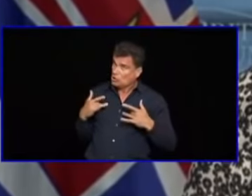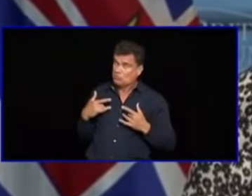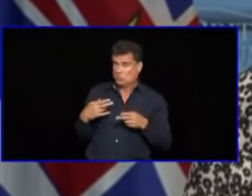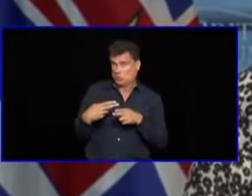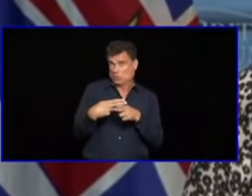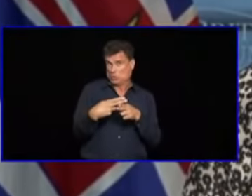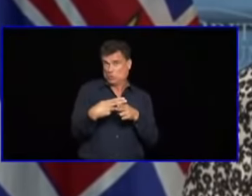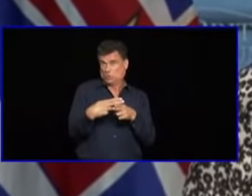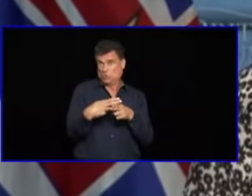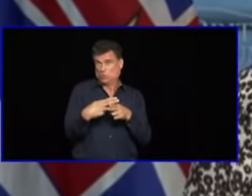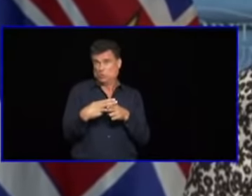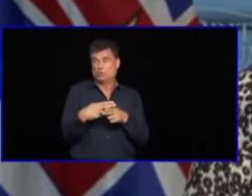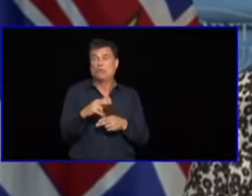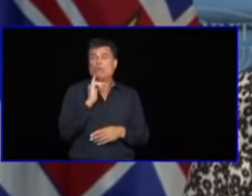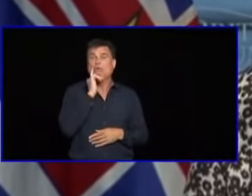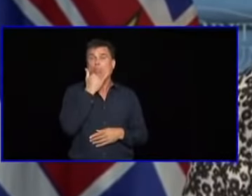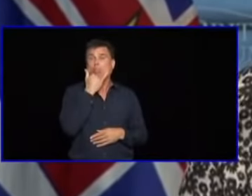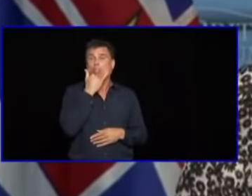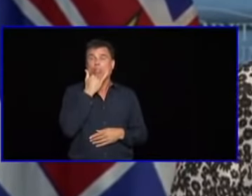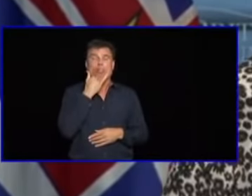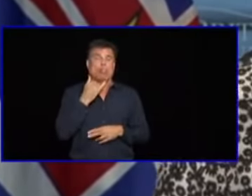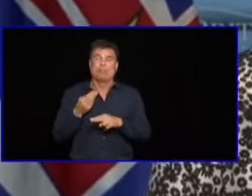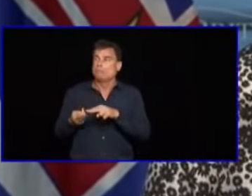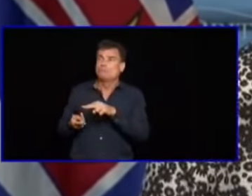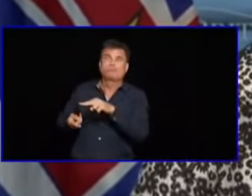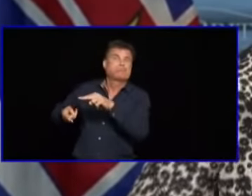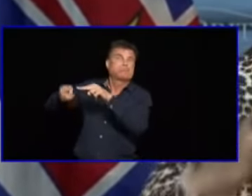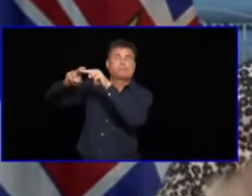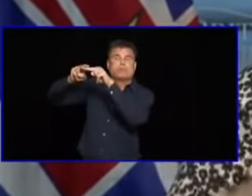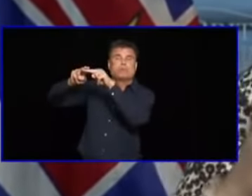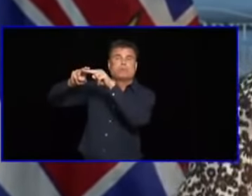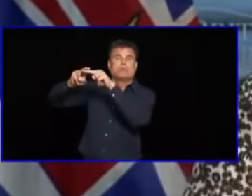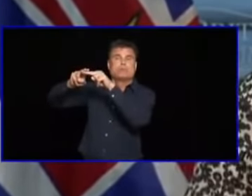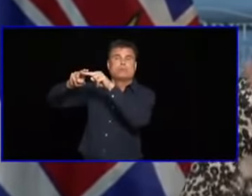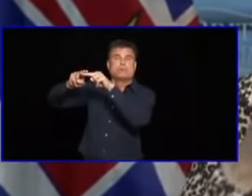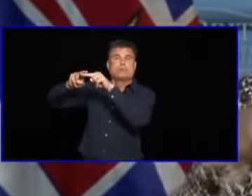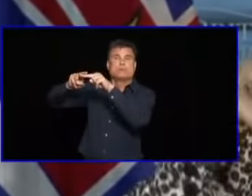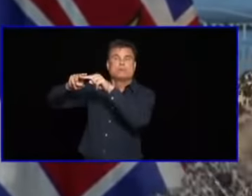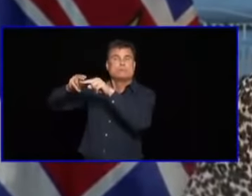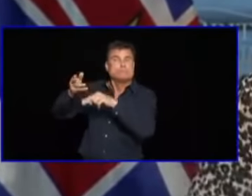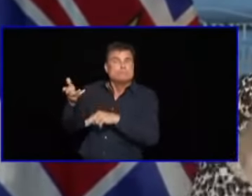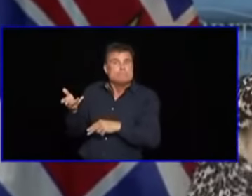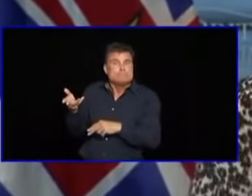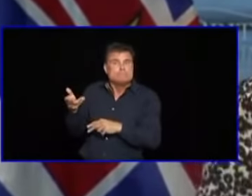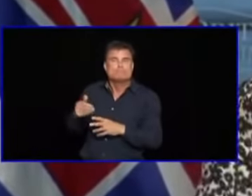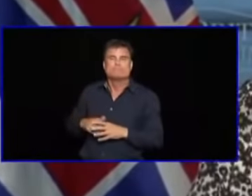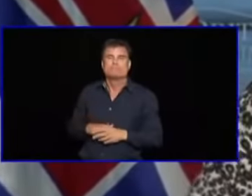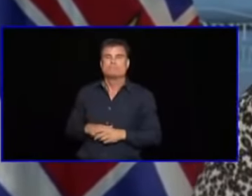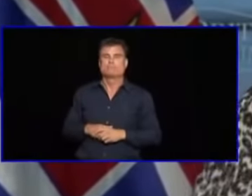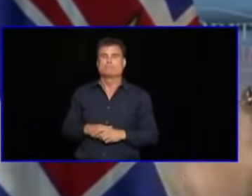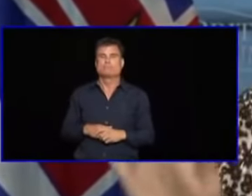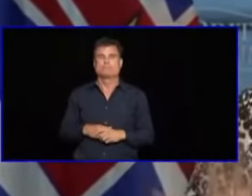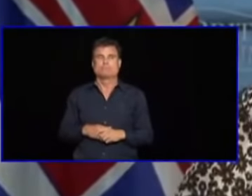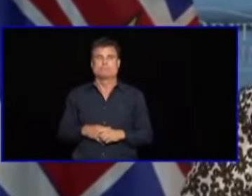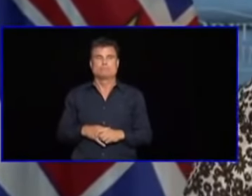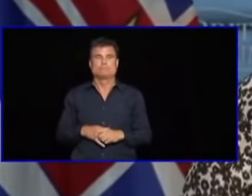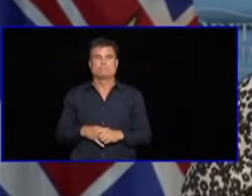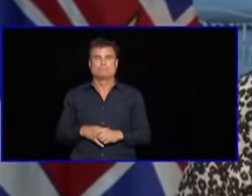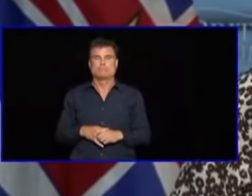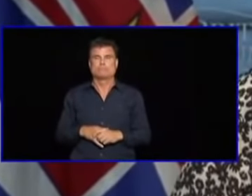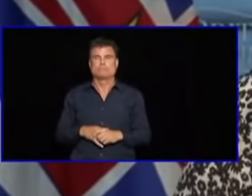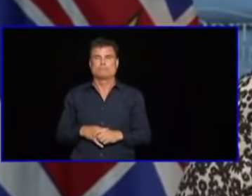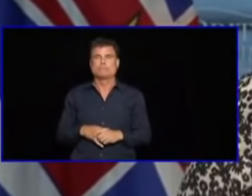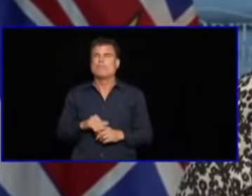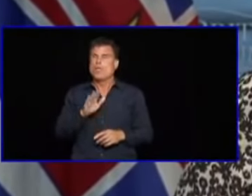have for schools? Yeah, and it's a challenge to depict a sort of three-dimensional model on a